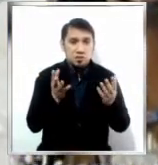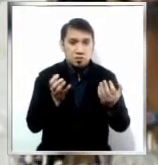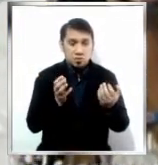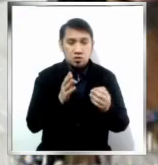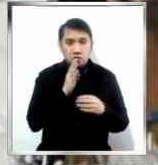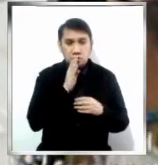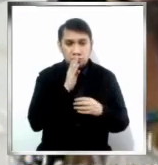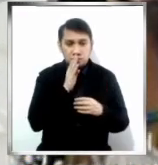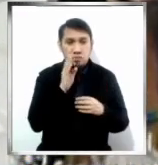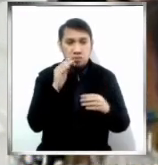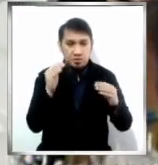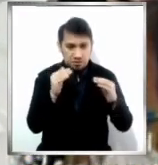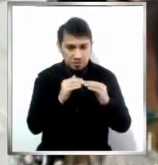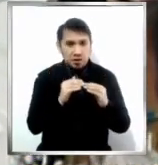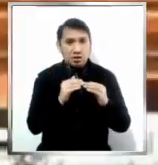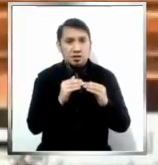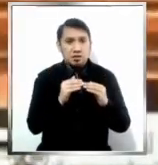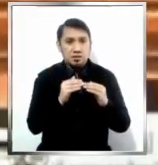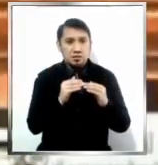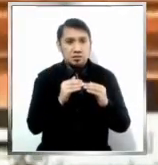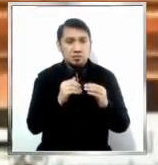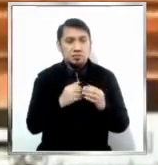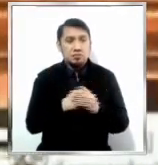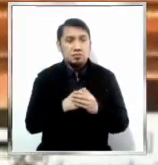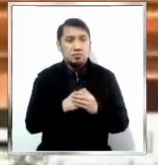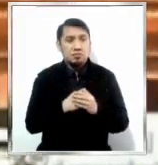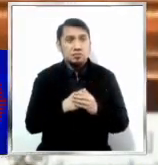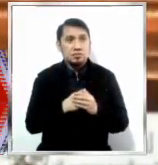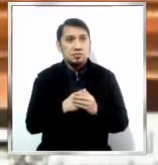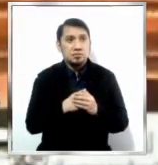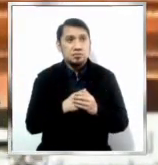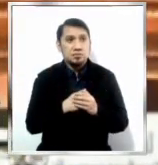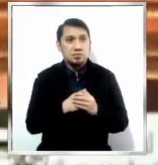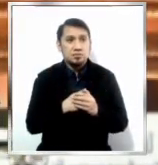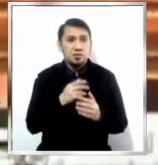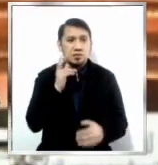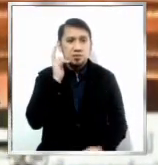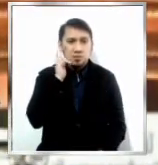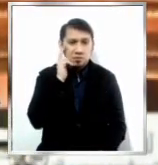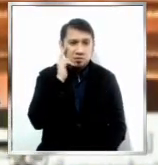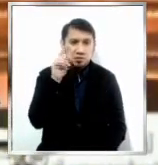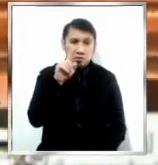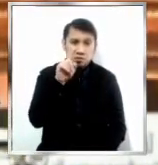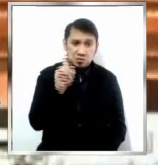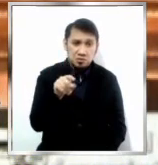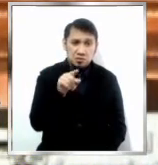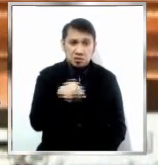fair. Ngayon sabi mo, Duterte, fair ka ba dyan sa mga drugista?